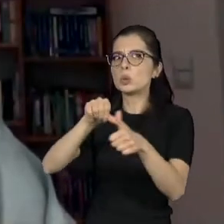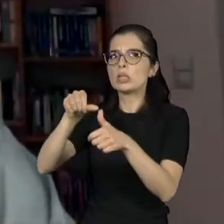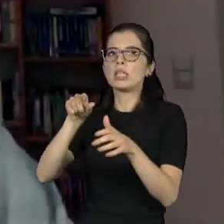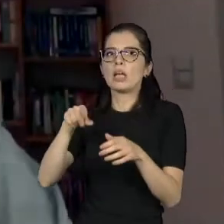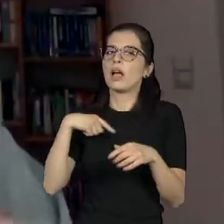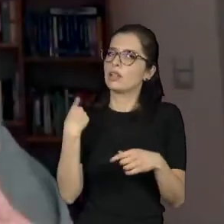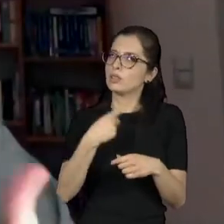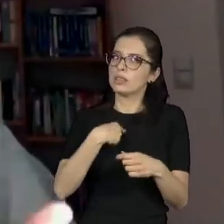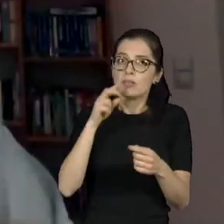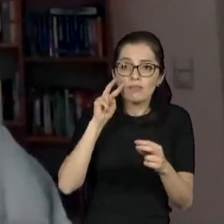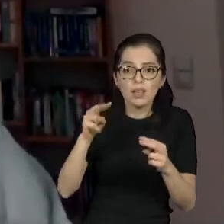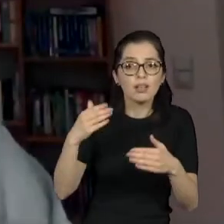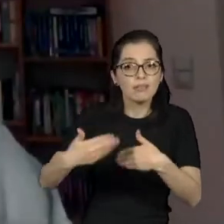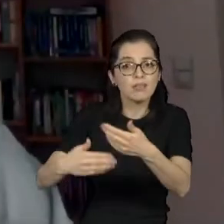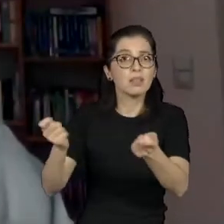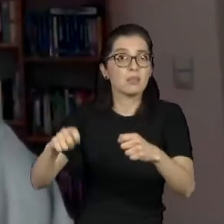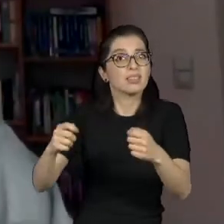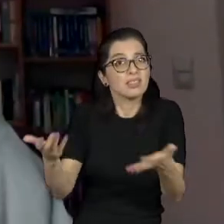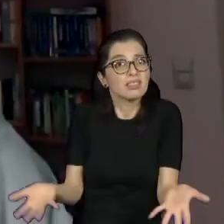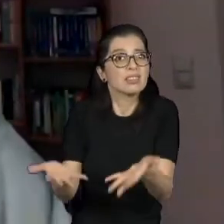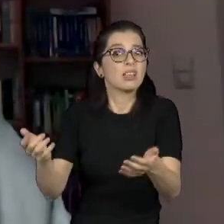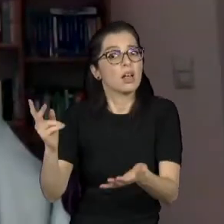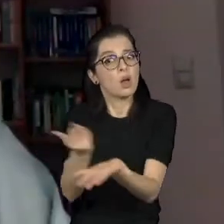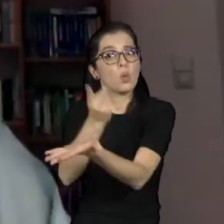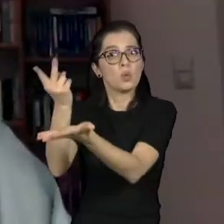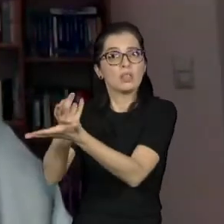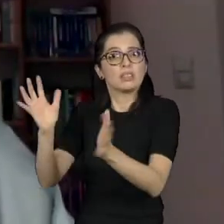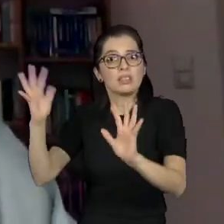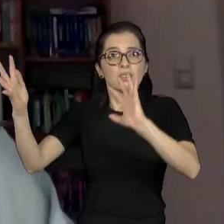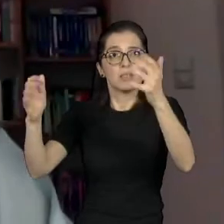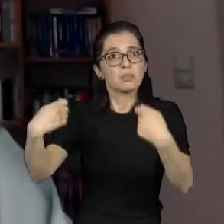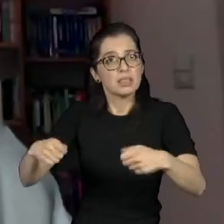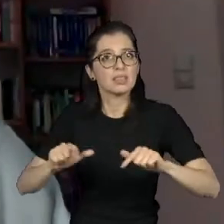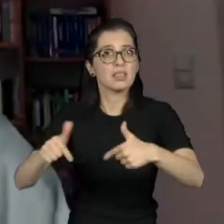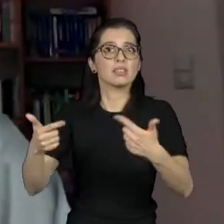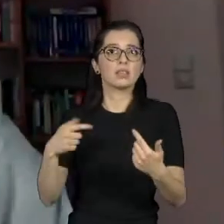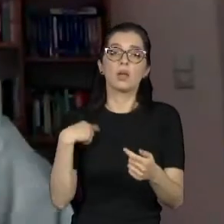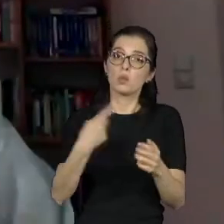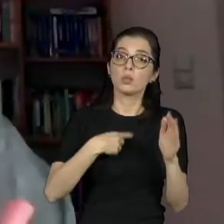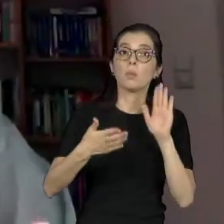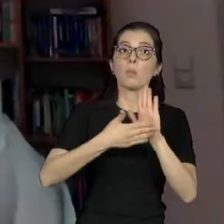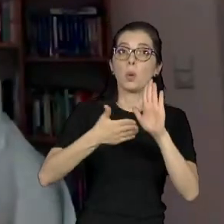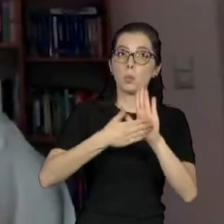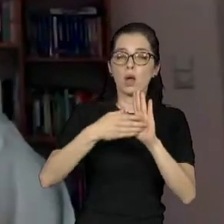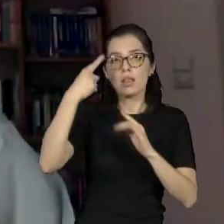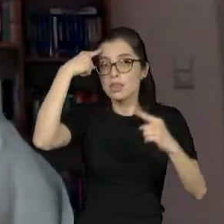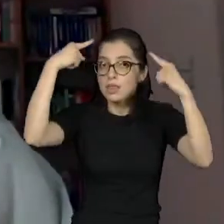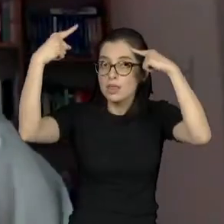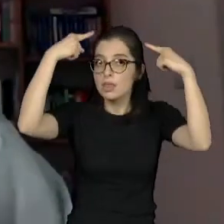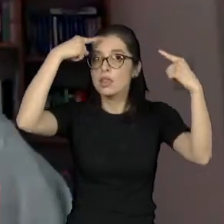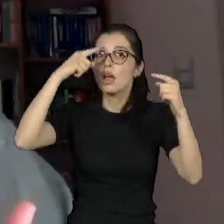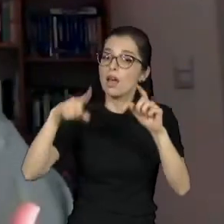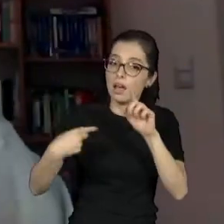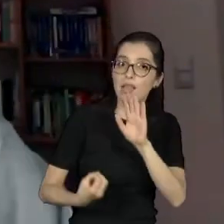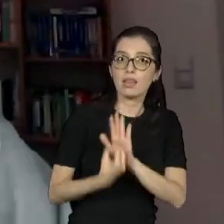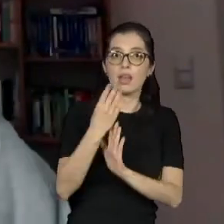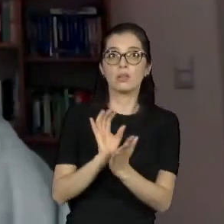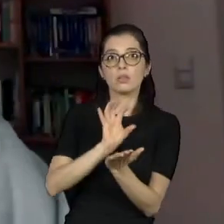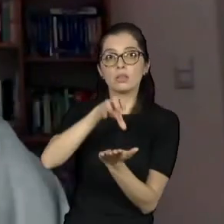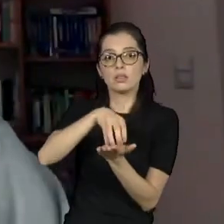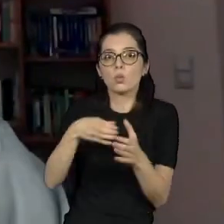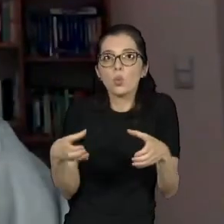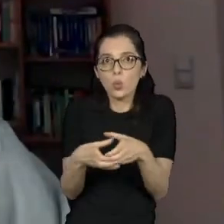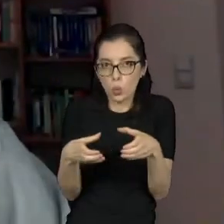needs to happen. And that's the case in many countries where we've put forward different ideas of